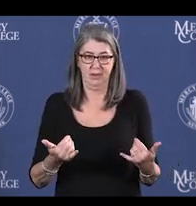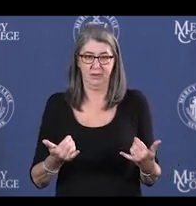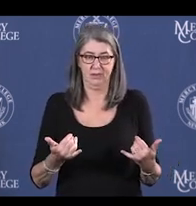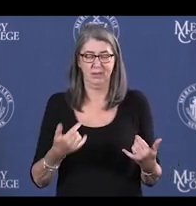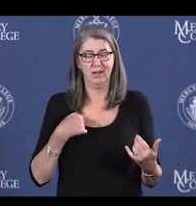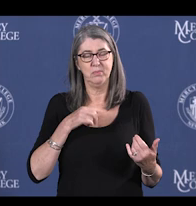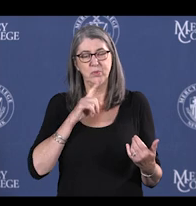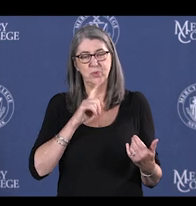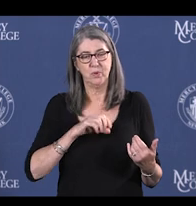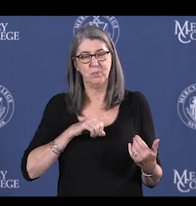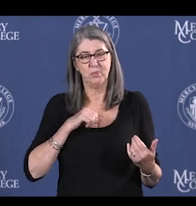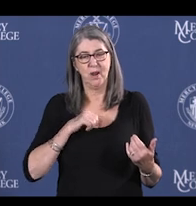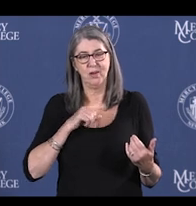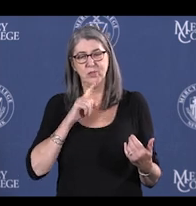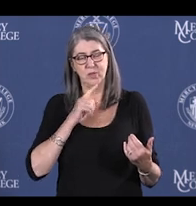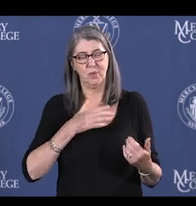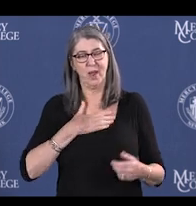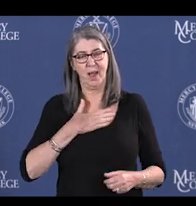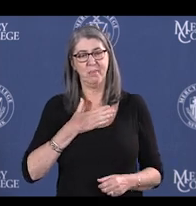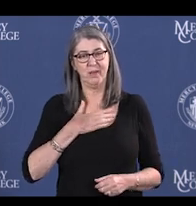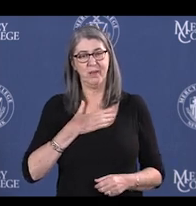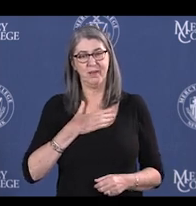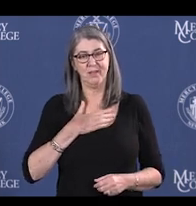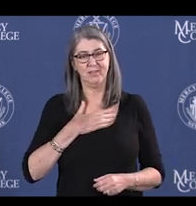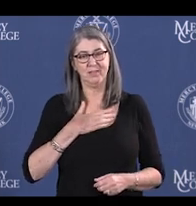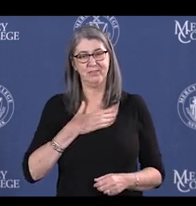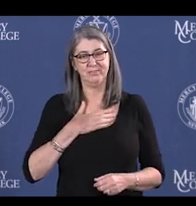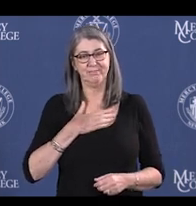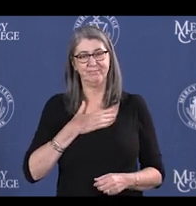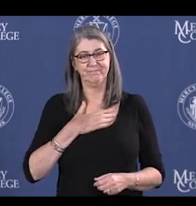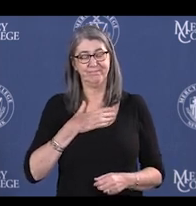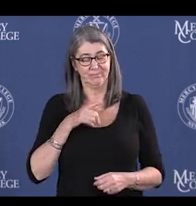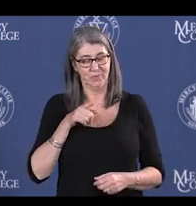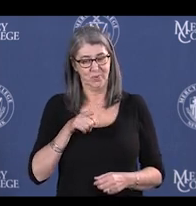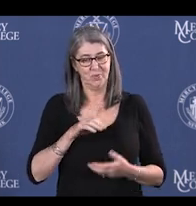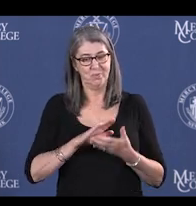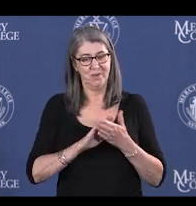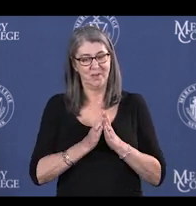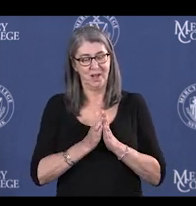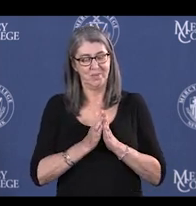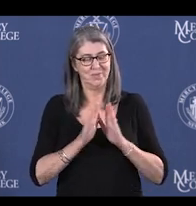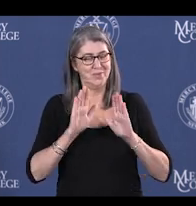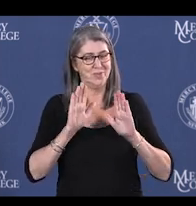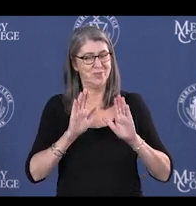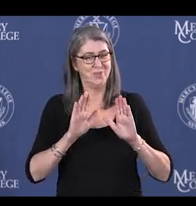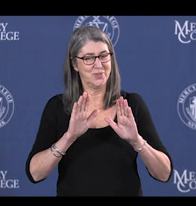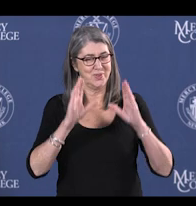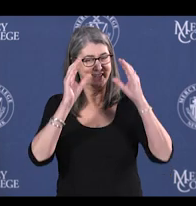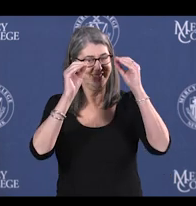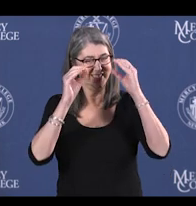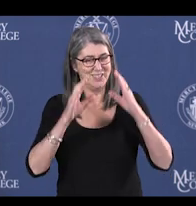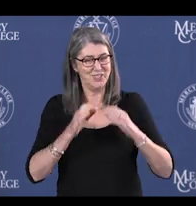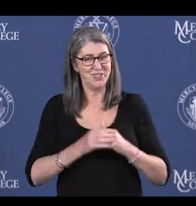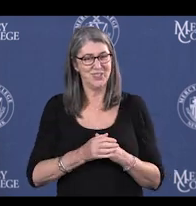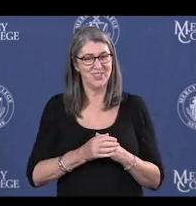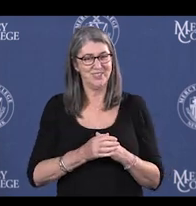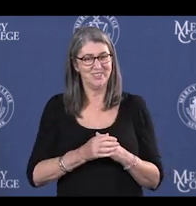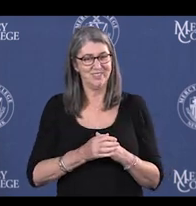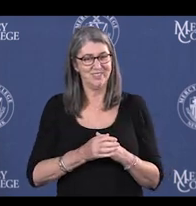I am so proud, so happy that you become this great teacher